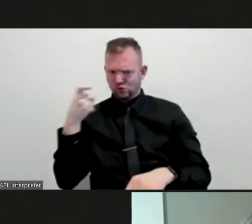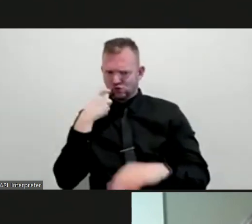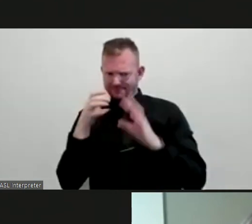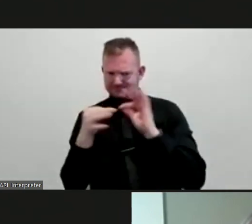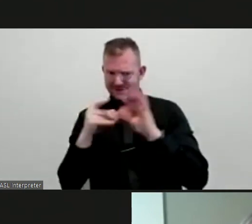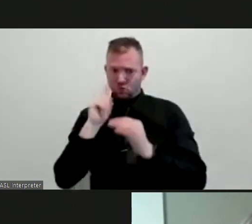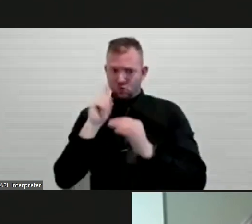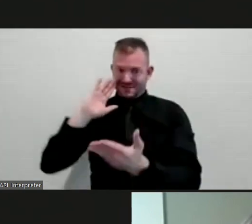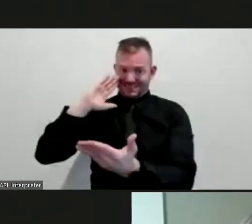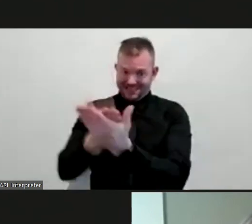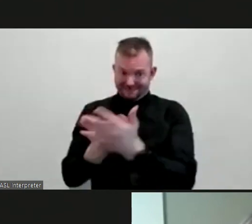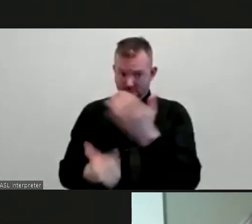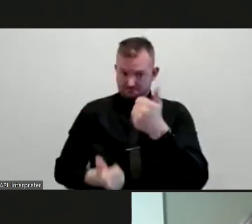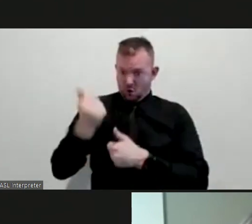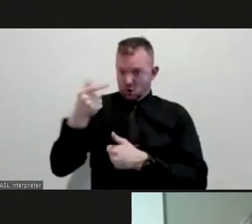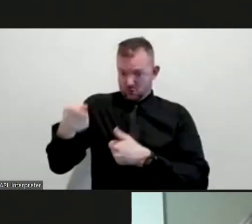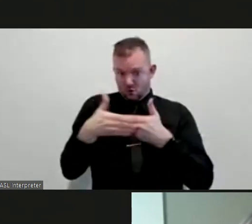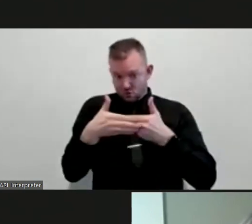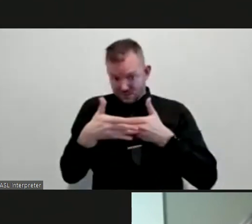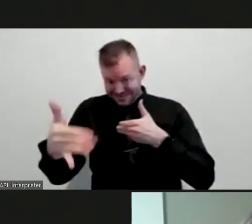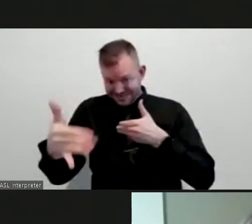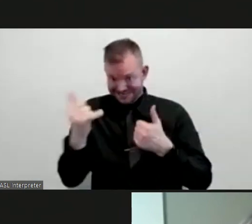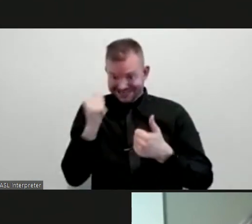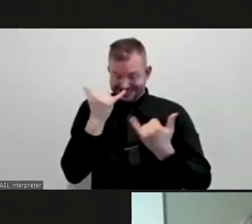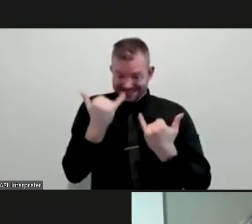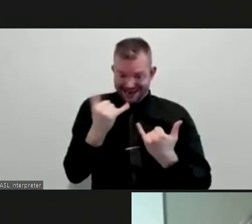vaccines of those that were delayed are we going to receive?